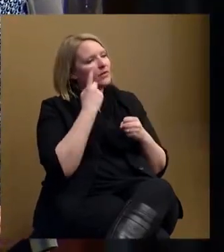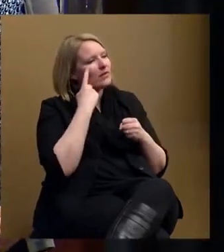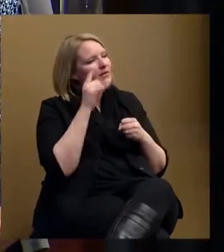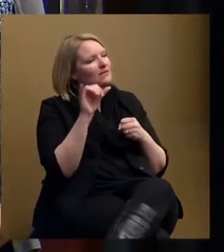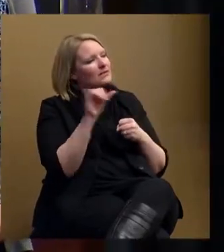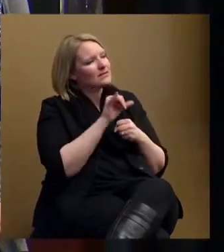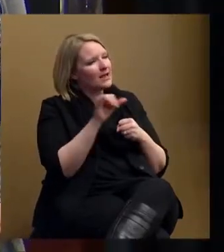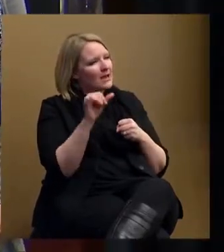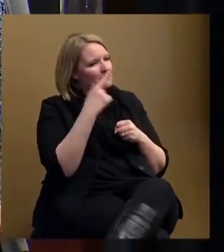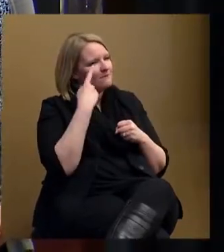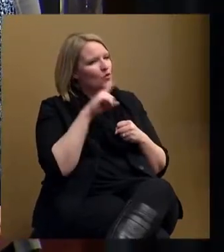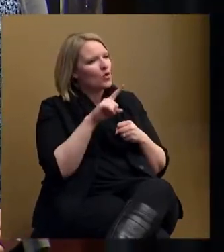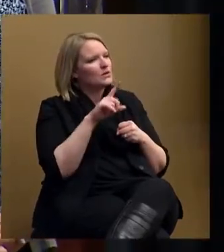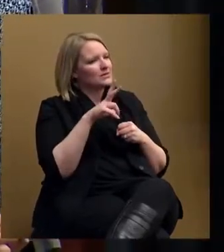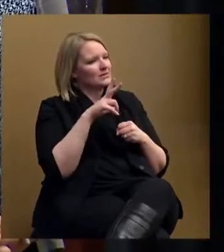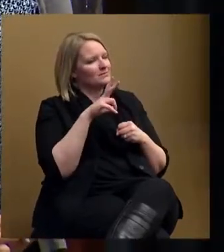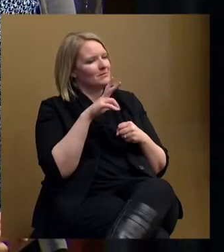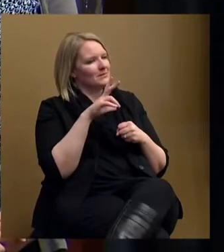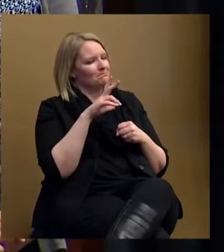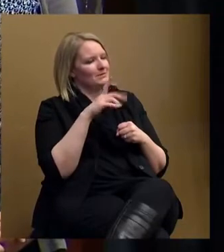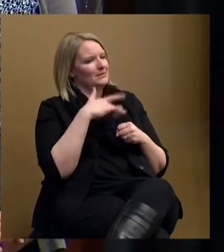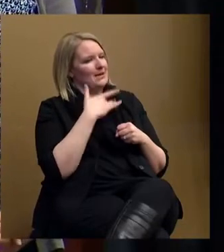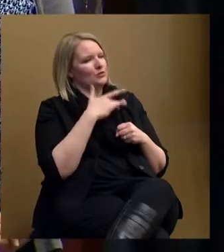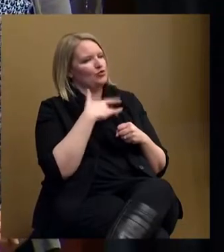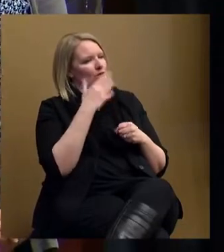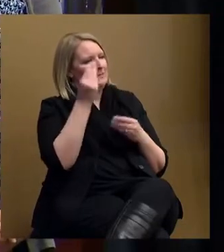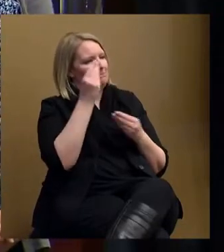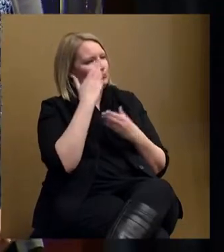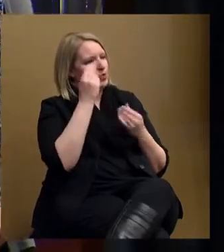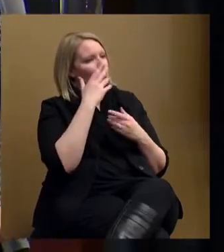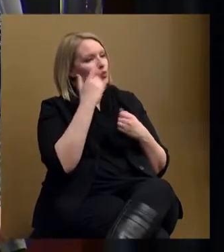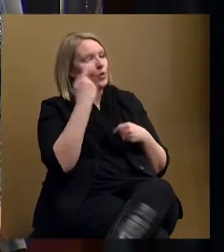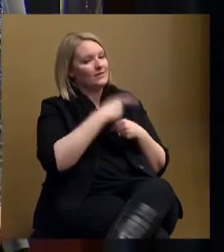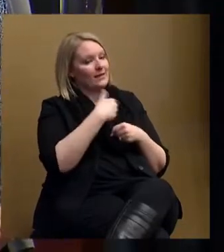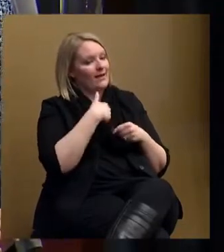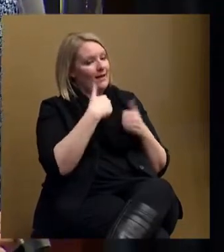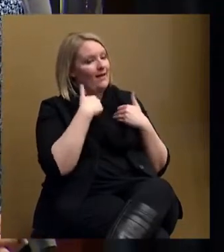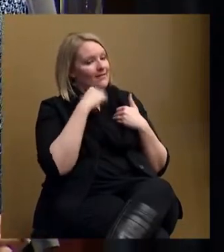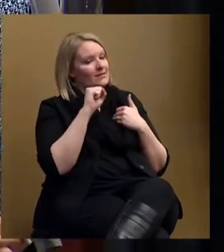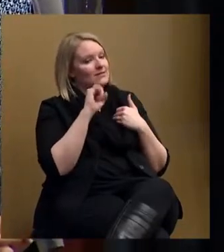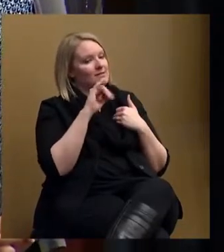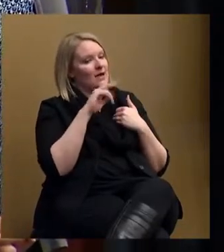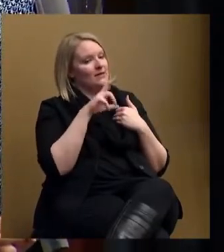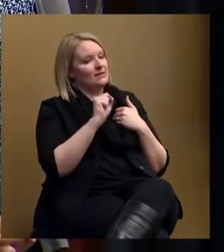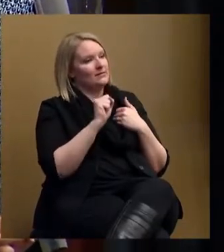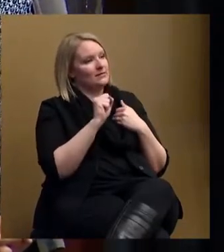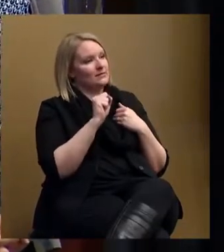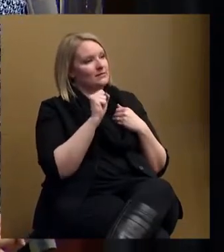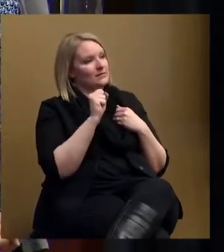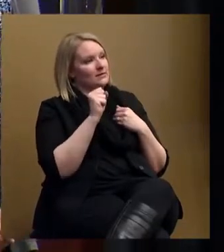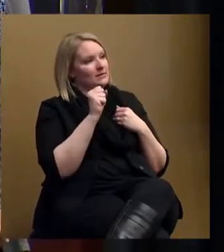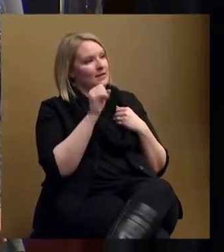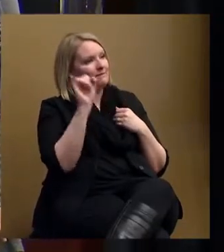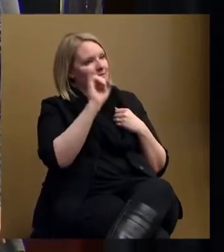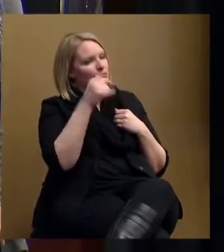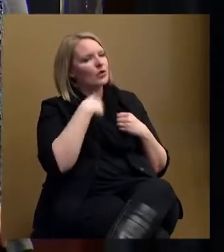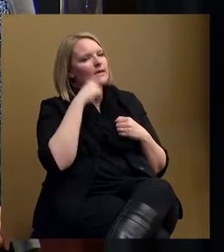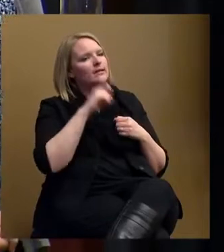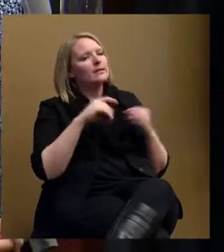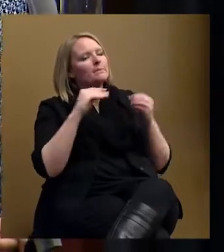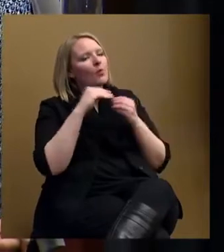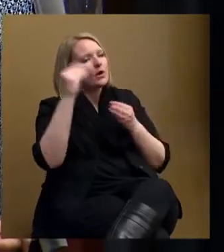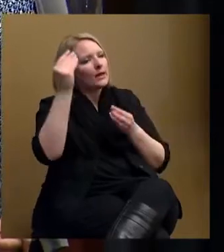for sensory input. On a day when I have a sinus infection, I need a little more input in